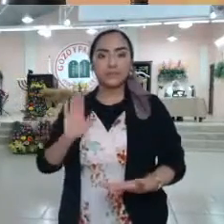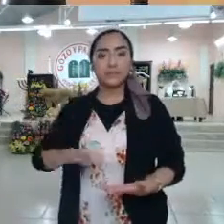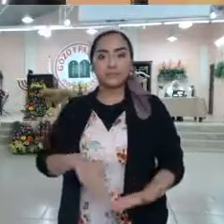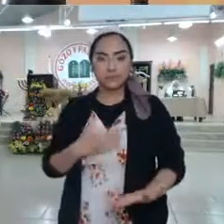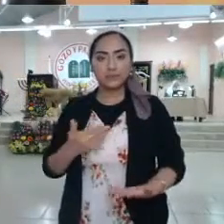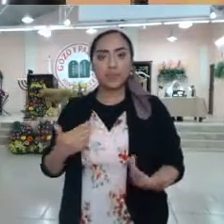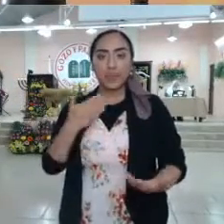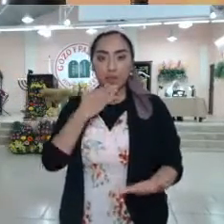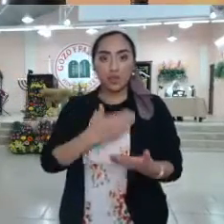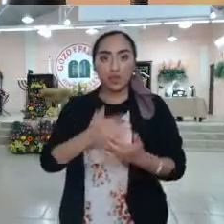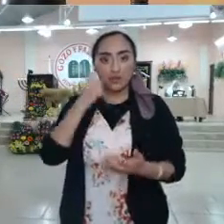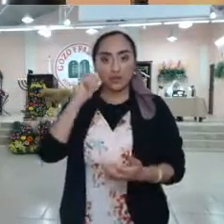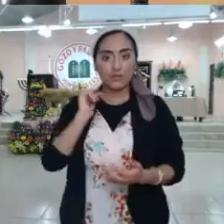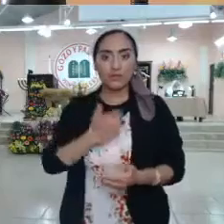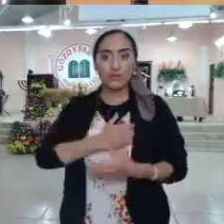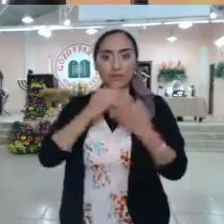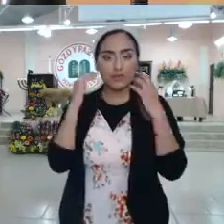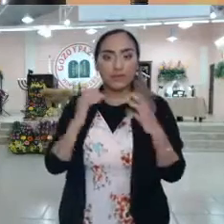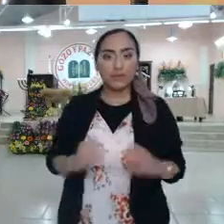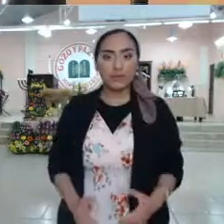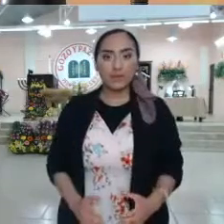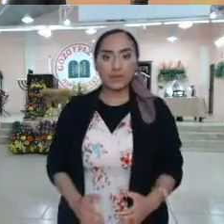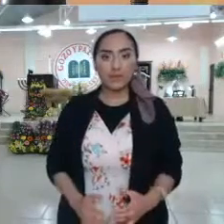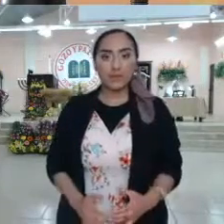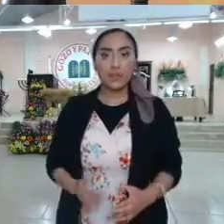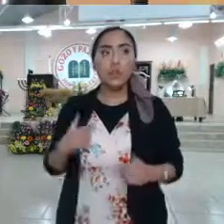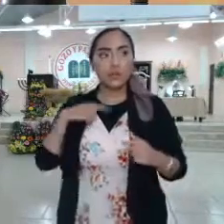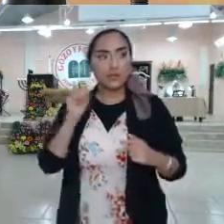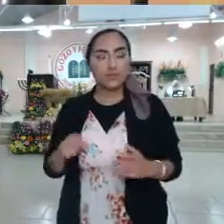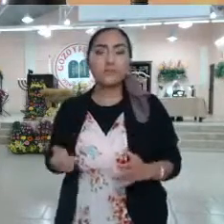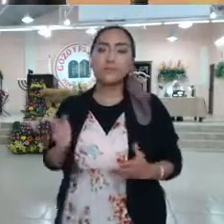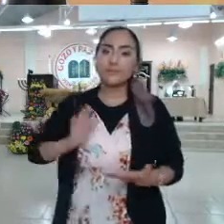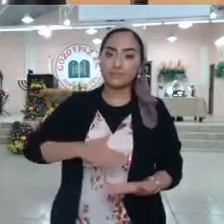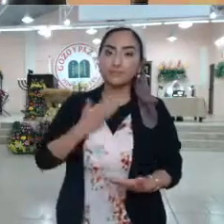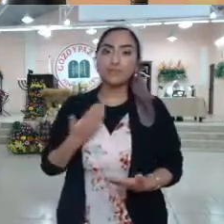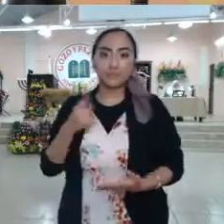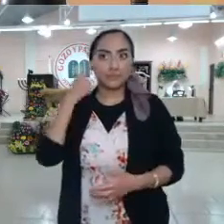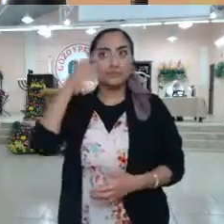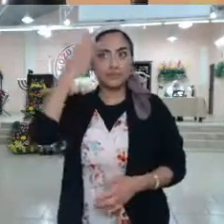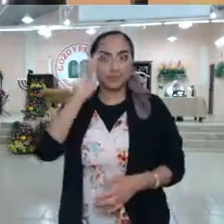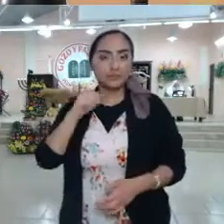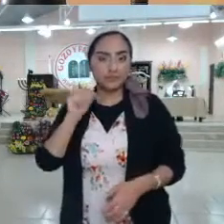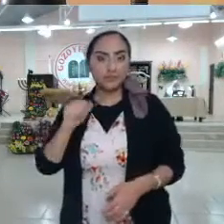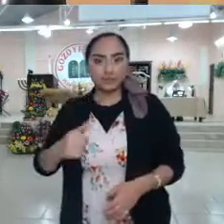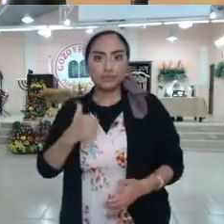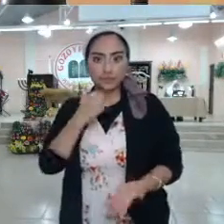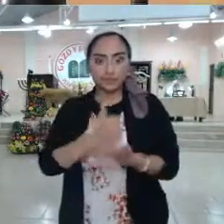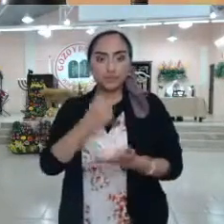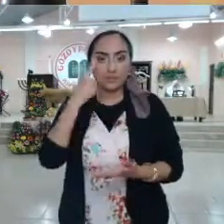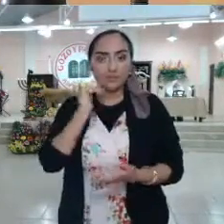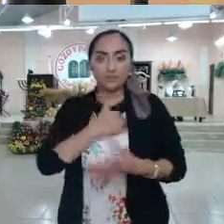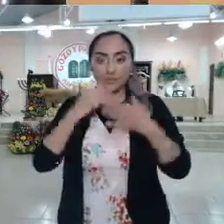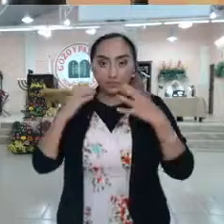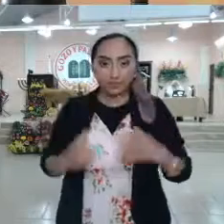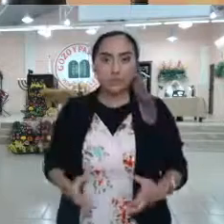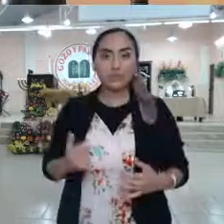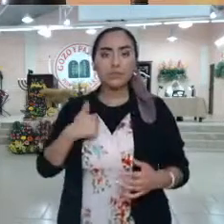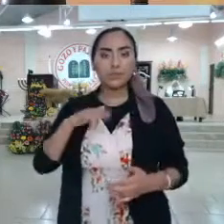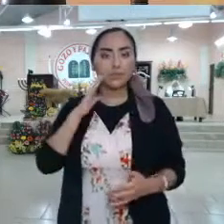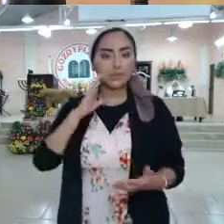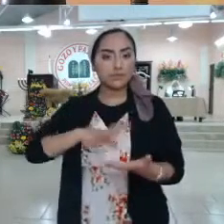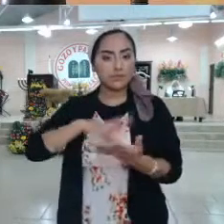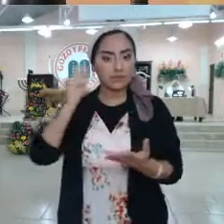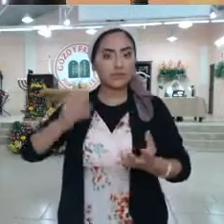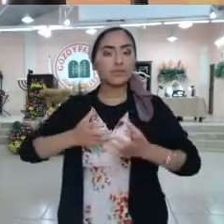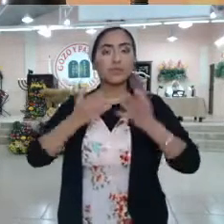liberan endorfinas. Endorphins are released. Cantemos Jalelot, Let's lógico. sing Hallelujah, Se of liberan course. endorfinas. Y Endorphins are vamos a aprender released, mucho and we're